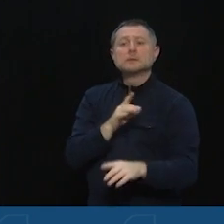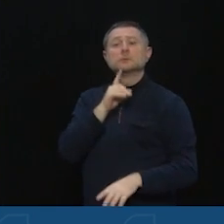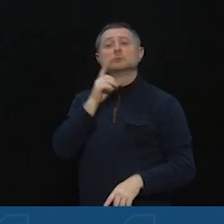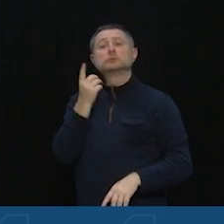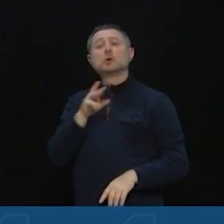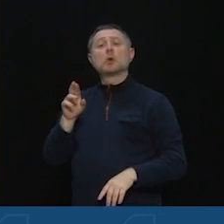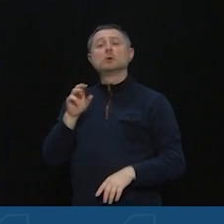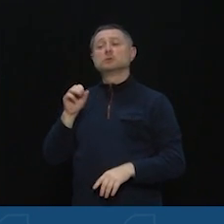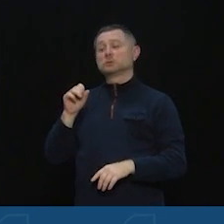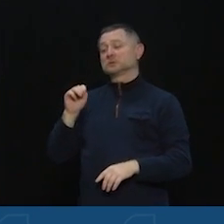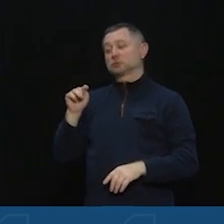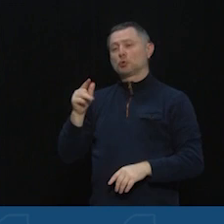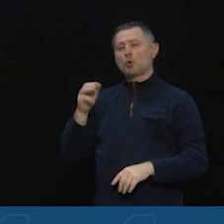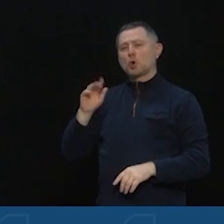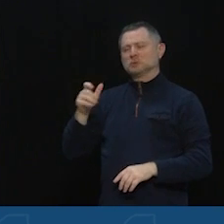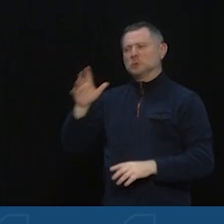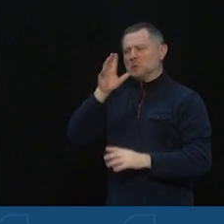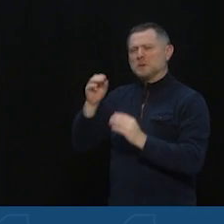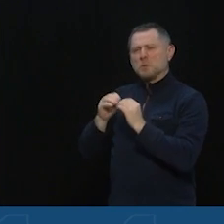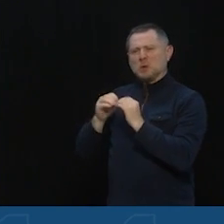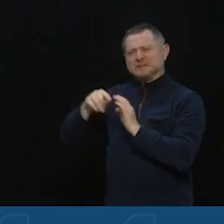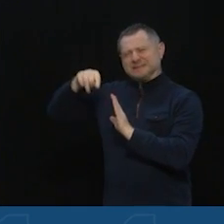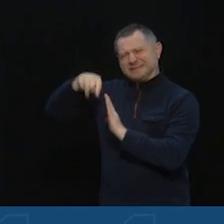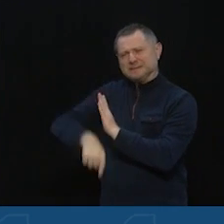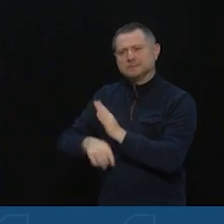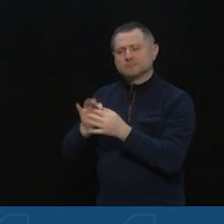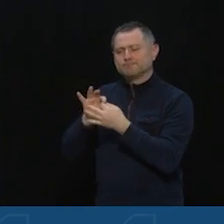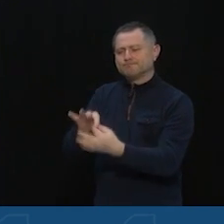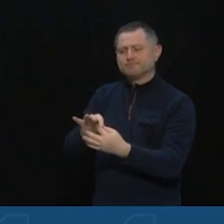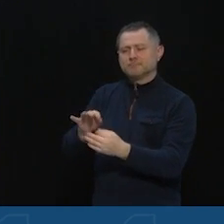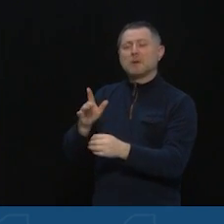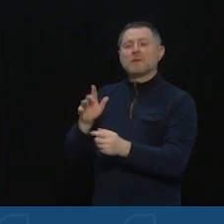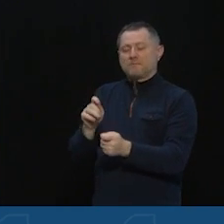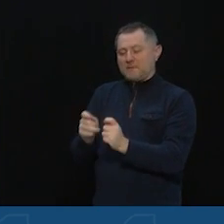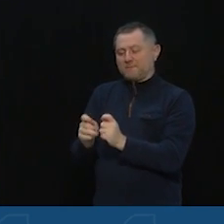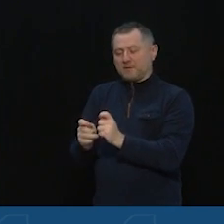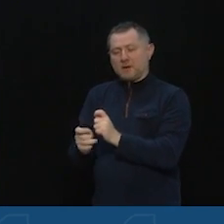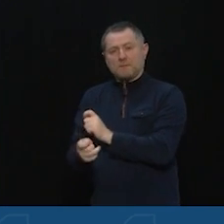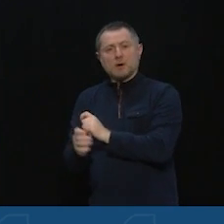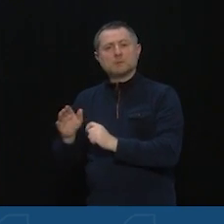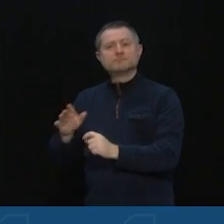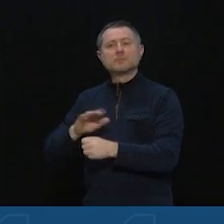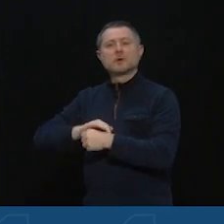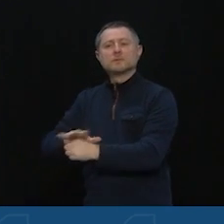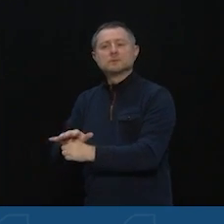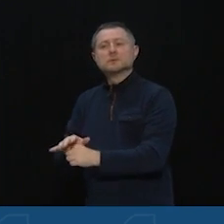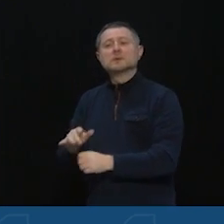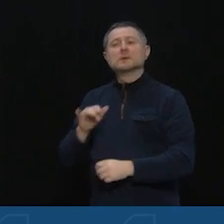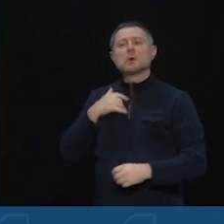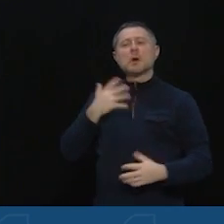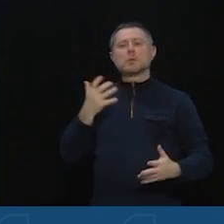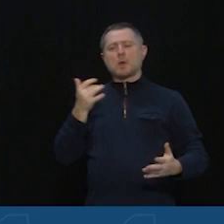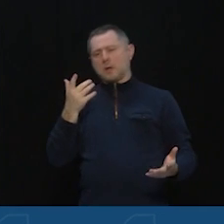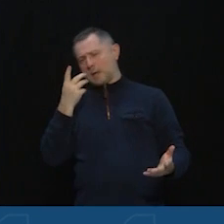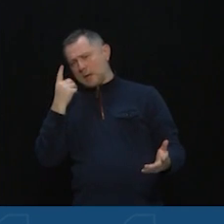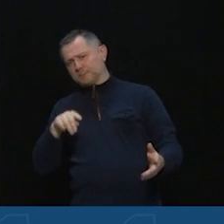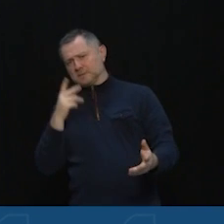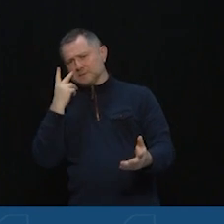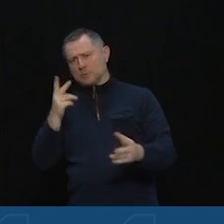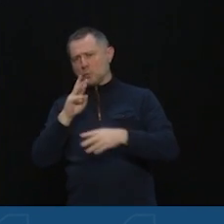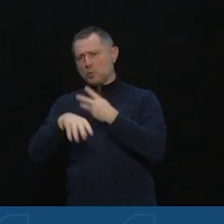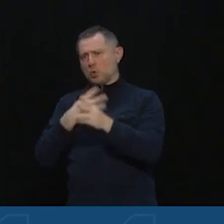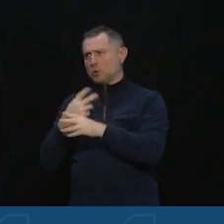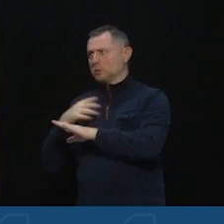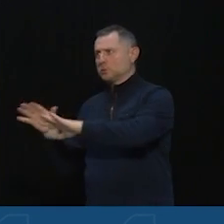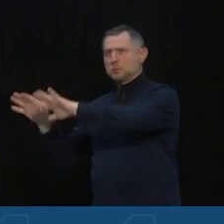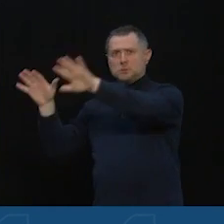discuss in a little more detail in a moment. And we're also, of course, watching carefully what's happening in other parts of the world, and especially in the